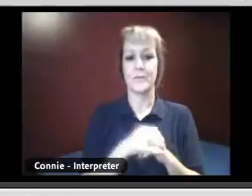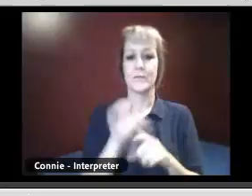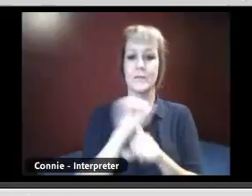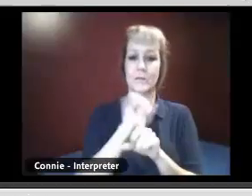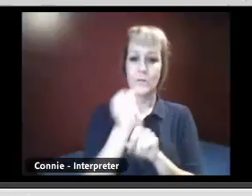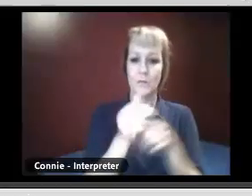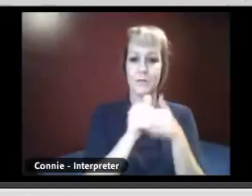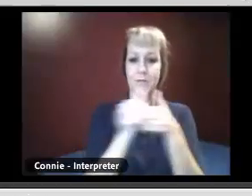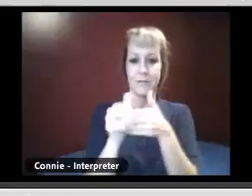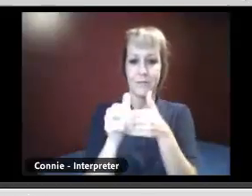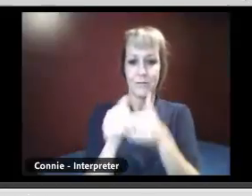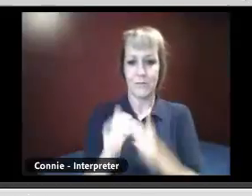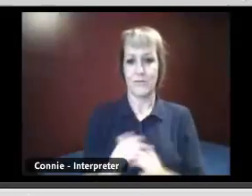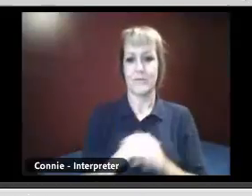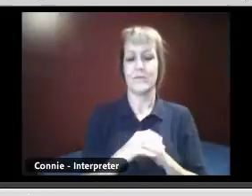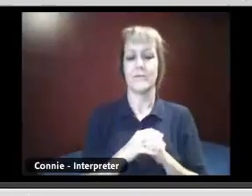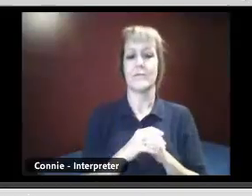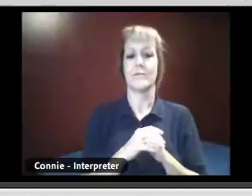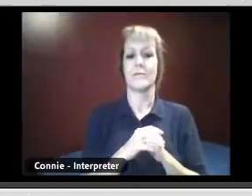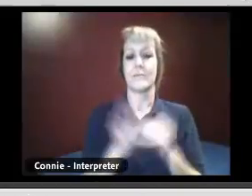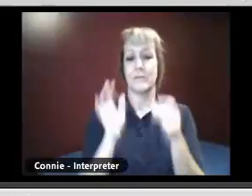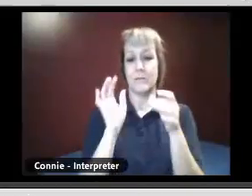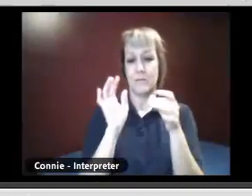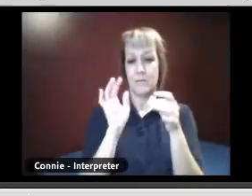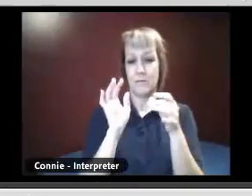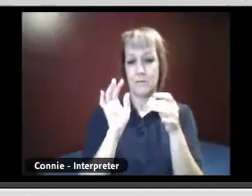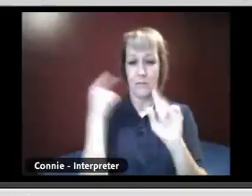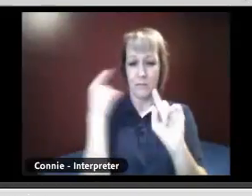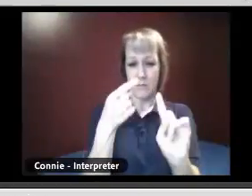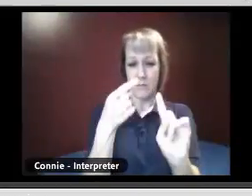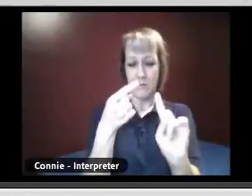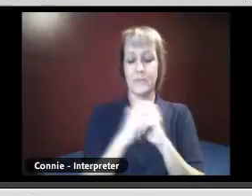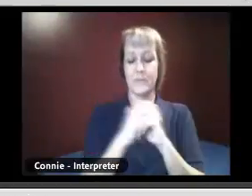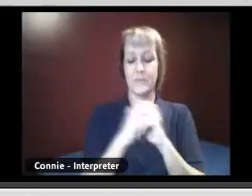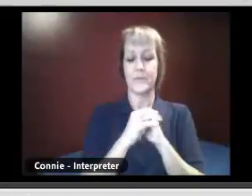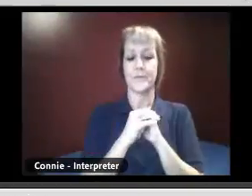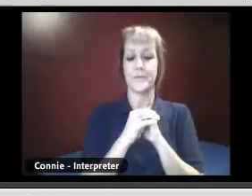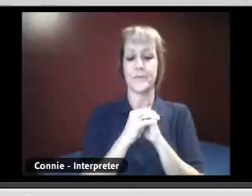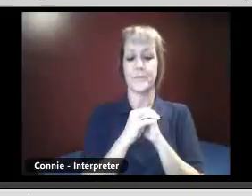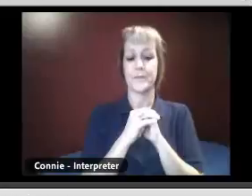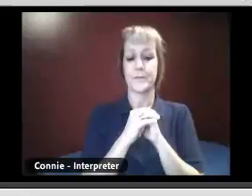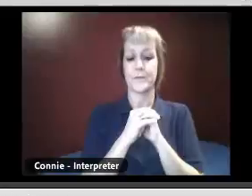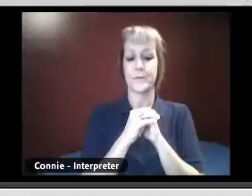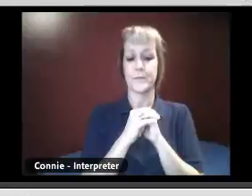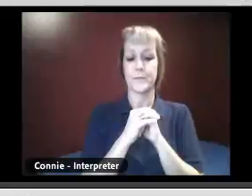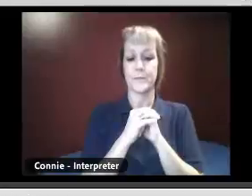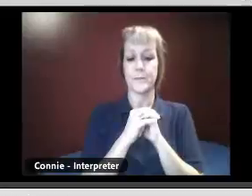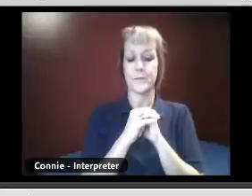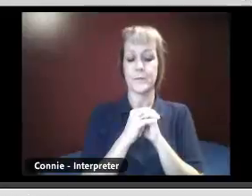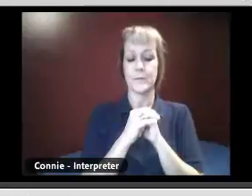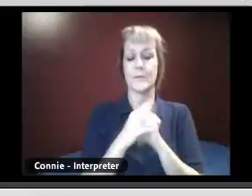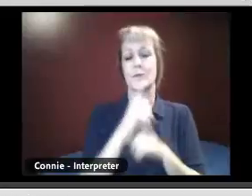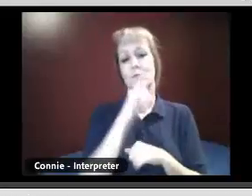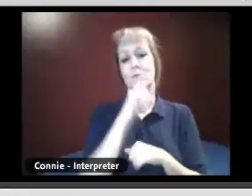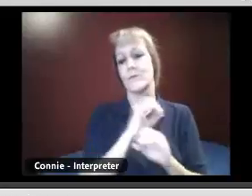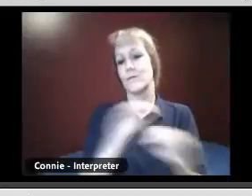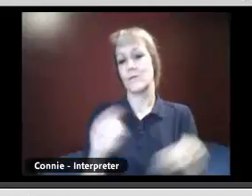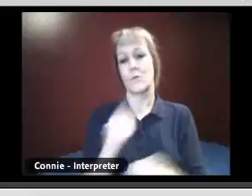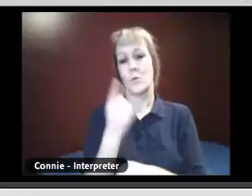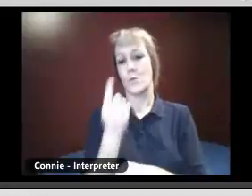leadership. And the message of situational leadership, is that there really is no one